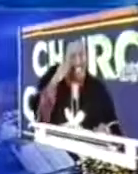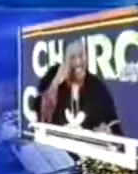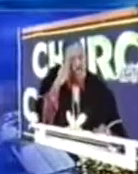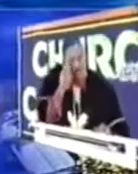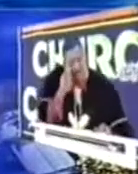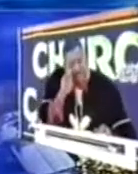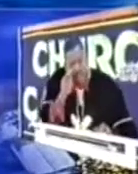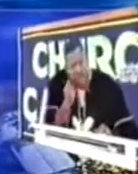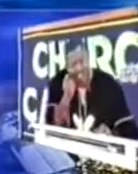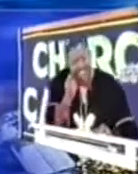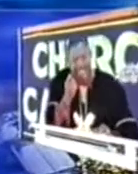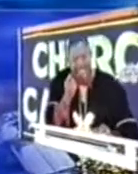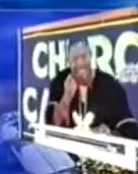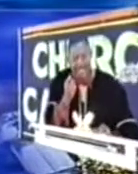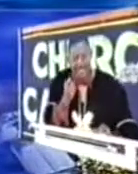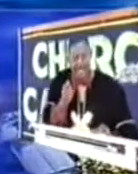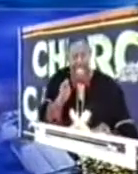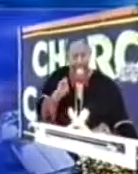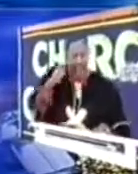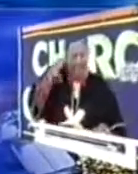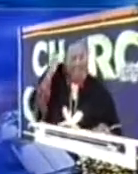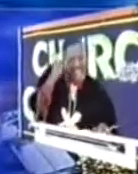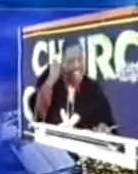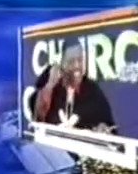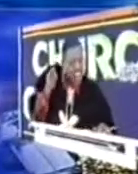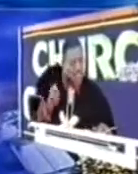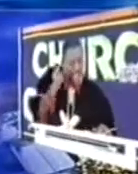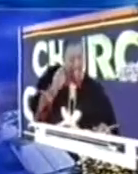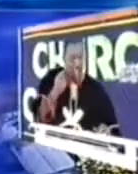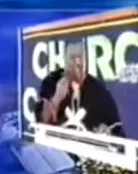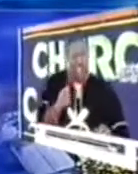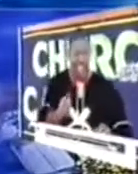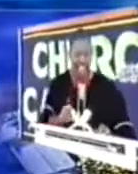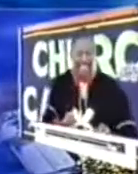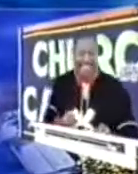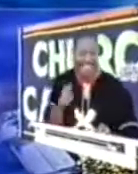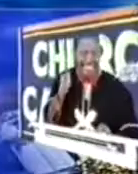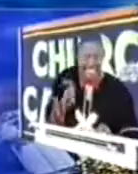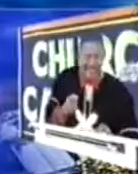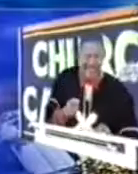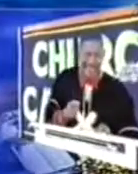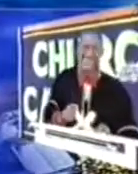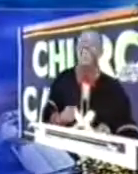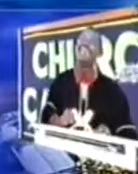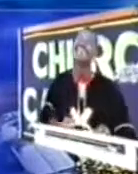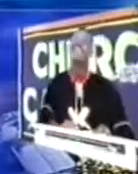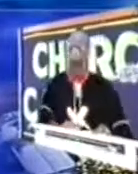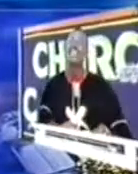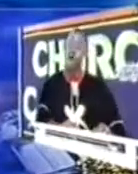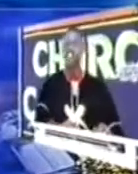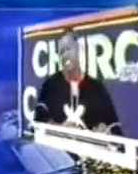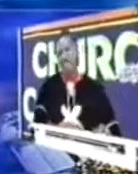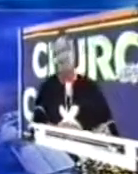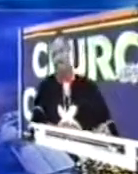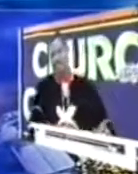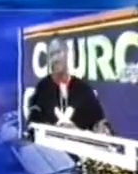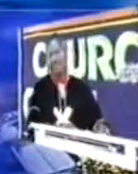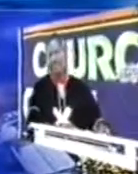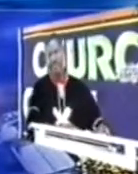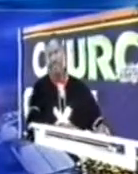and by smooth words and flattering speech, deceive the hearts of the